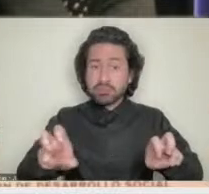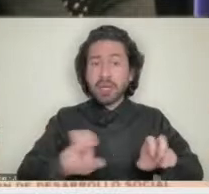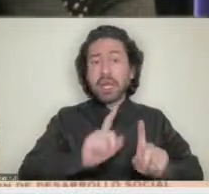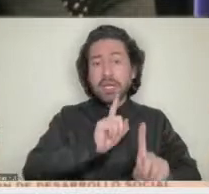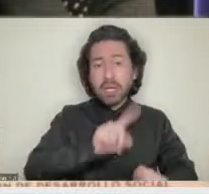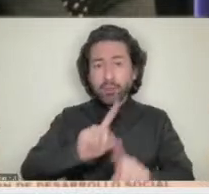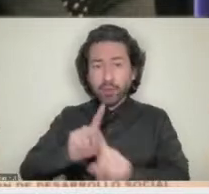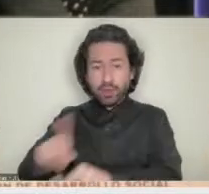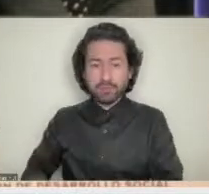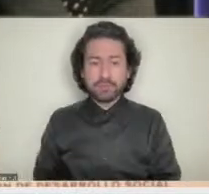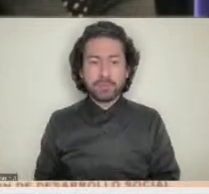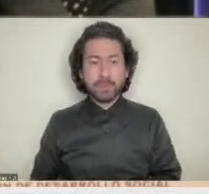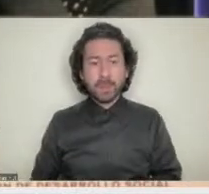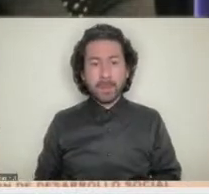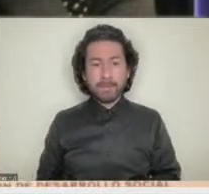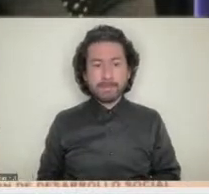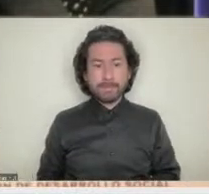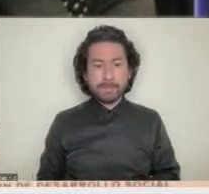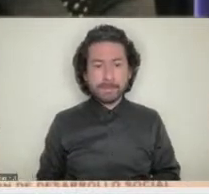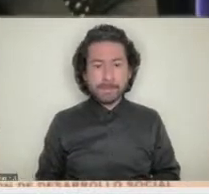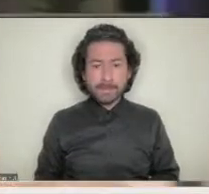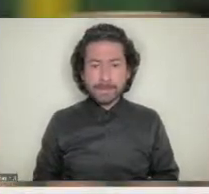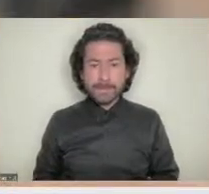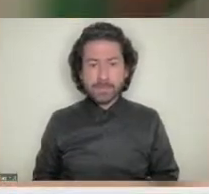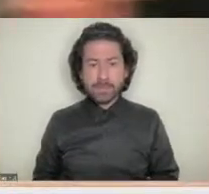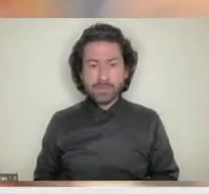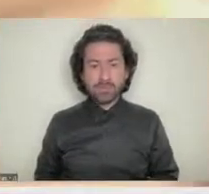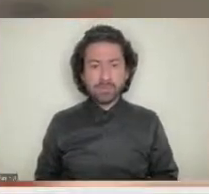your interventions. Claudia first and then Professor.